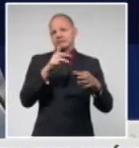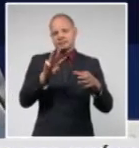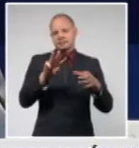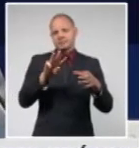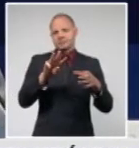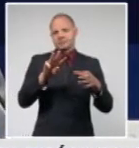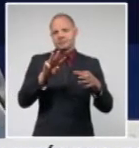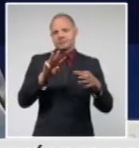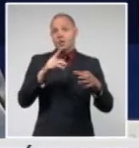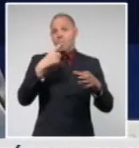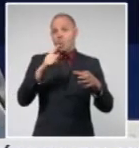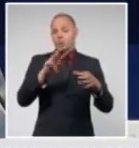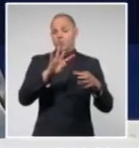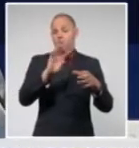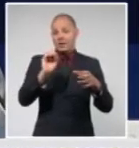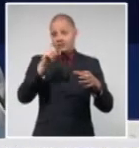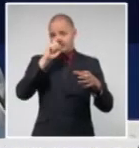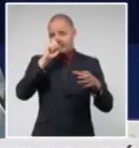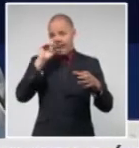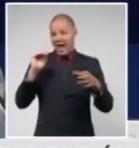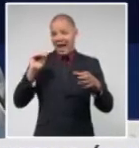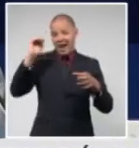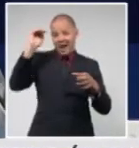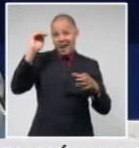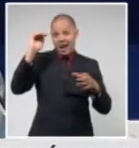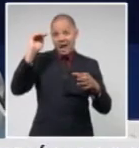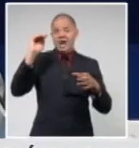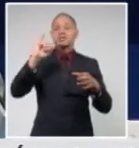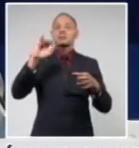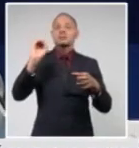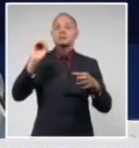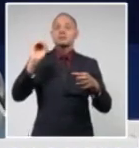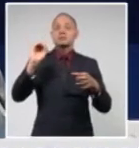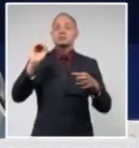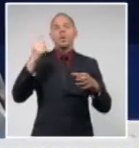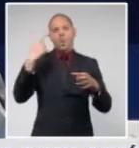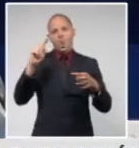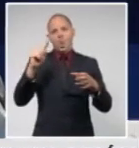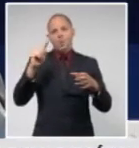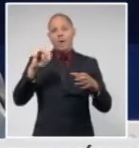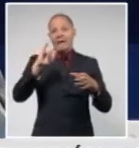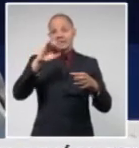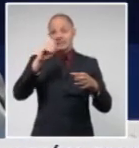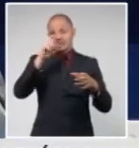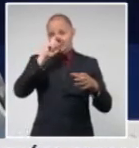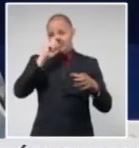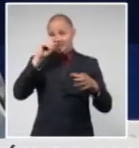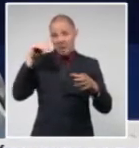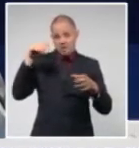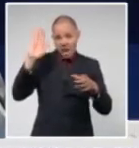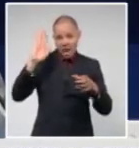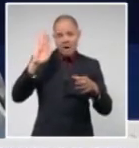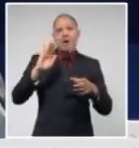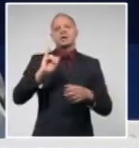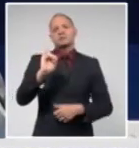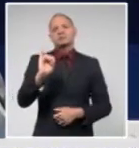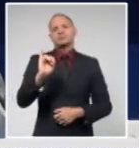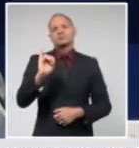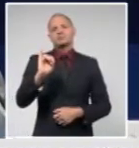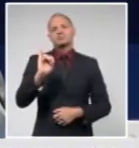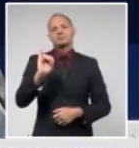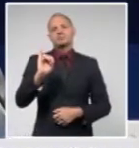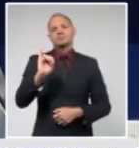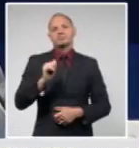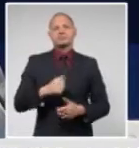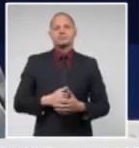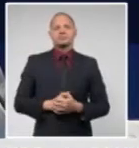age. 20 cases are between 40 and 59, and 6 are over the age of 60.